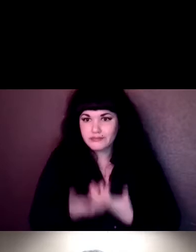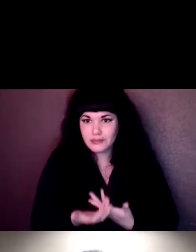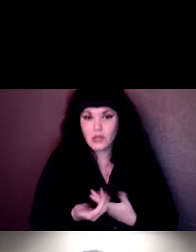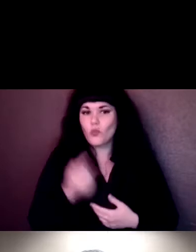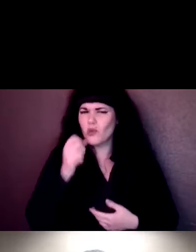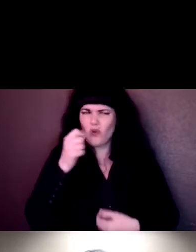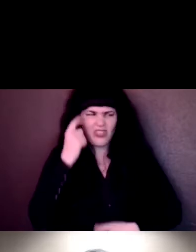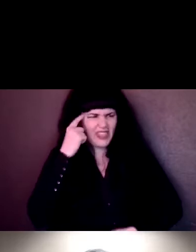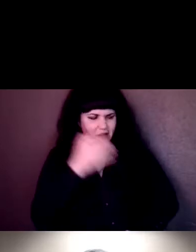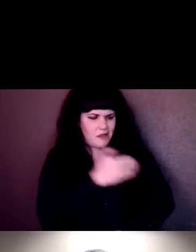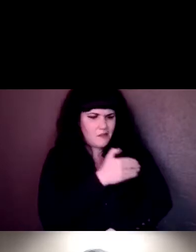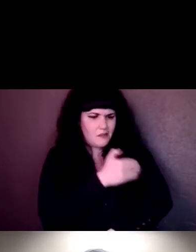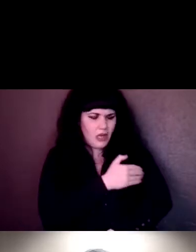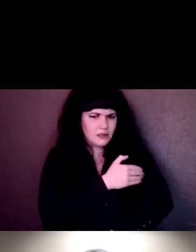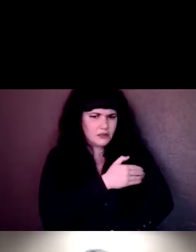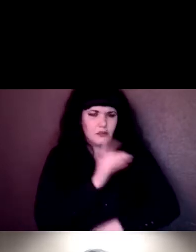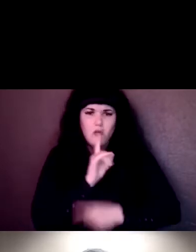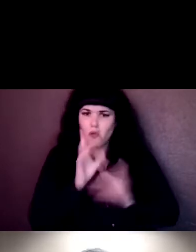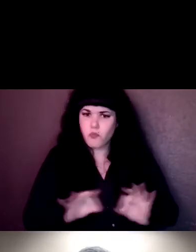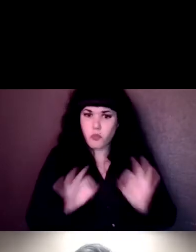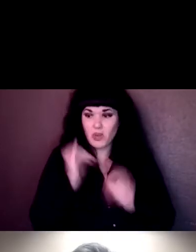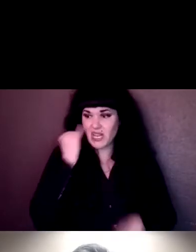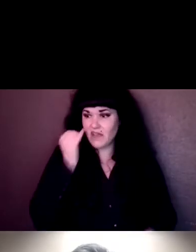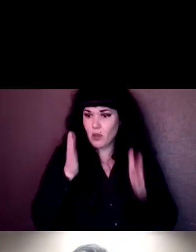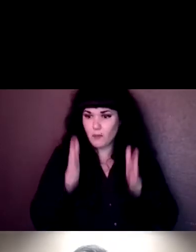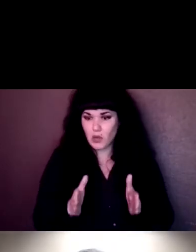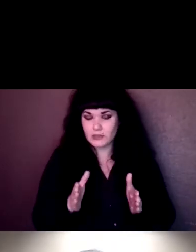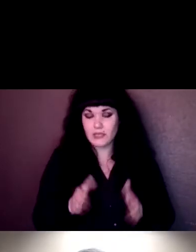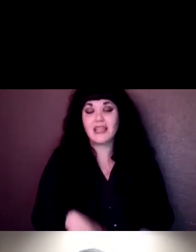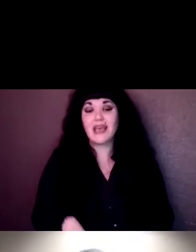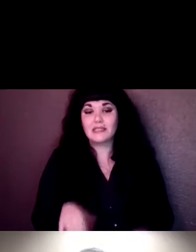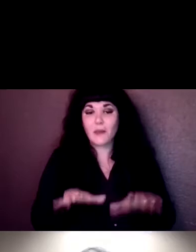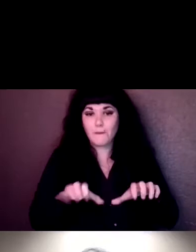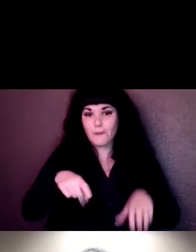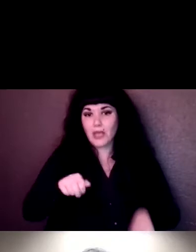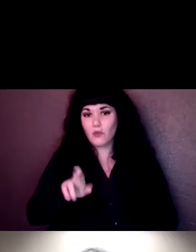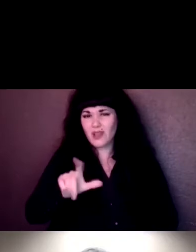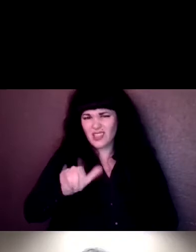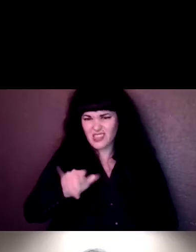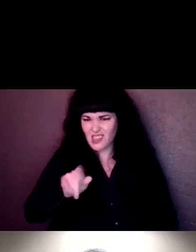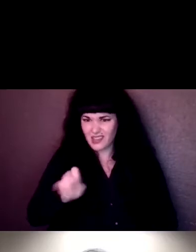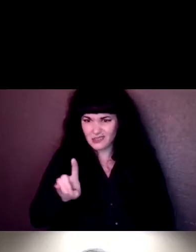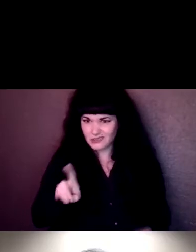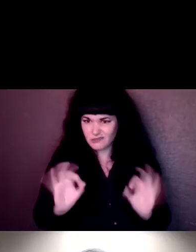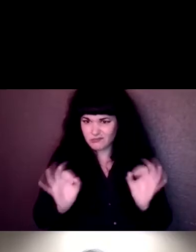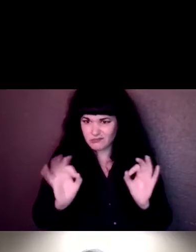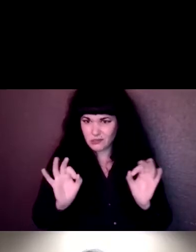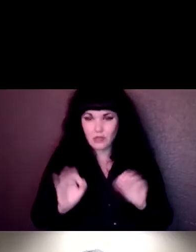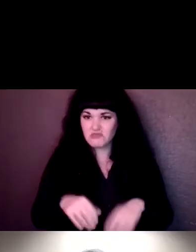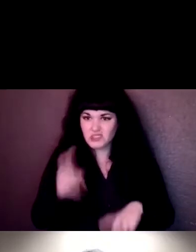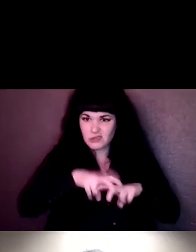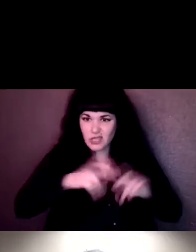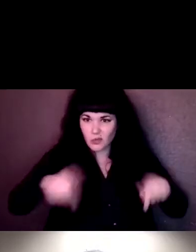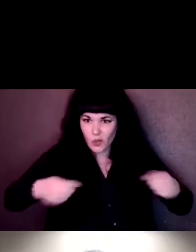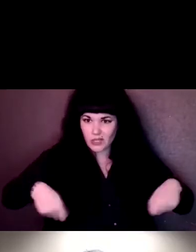muscles being important in somebody who's paralyzed. We think, well, we'll just have them sit in a wheelchair and all's good. That is not the case.